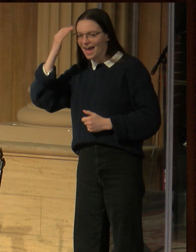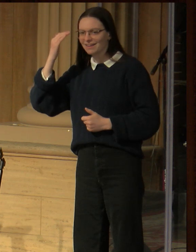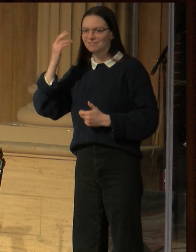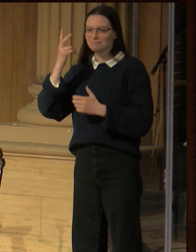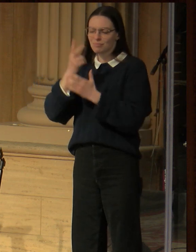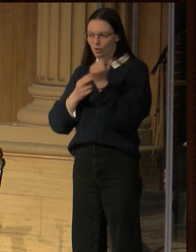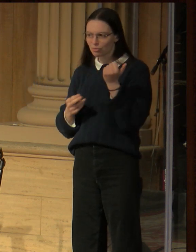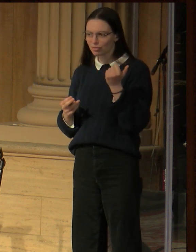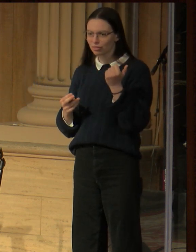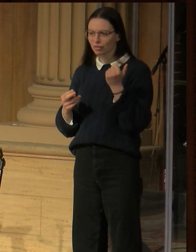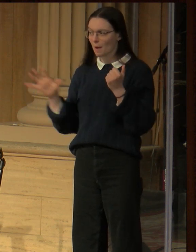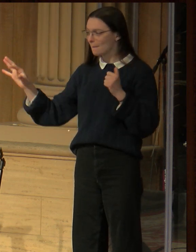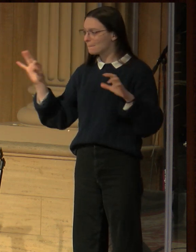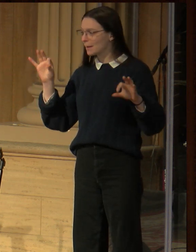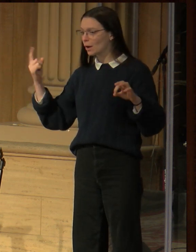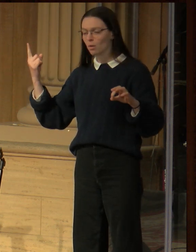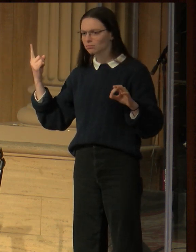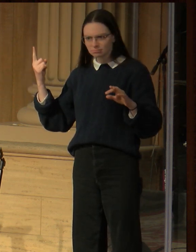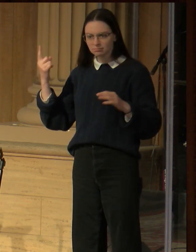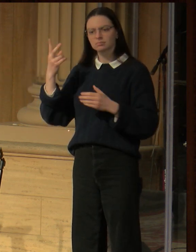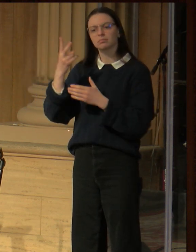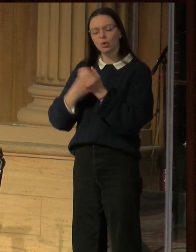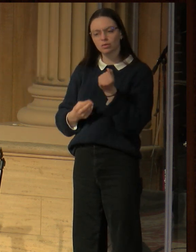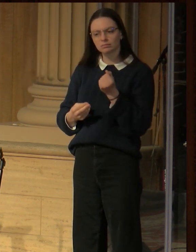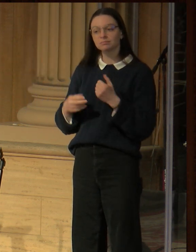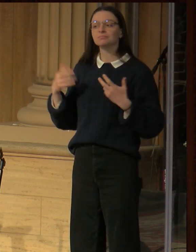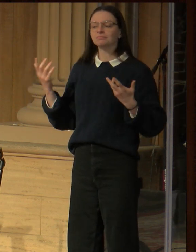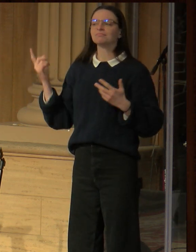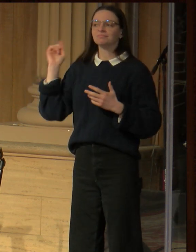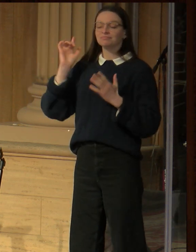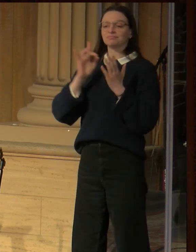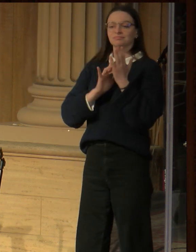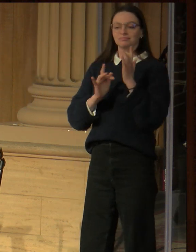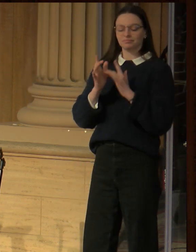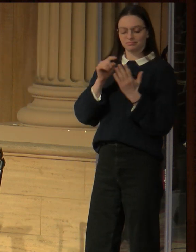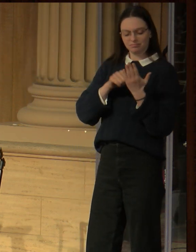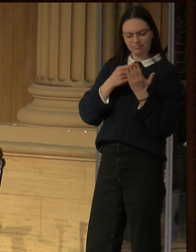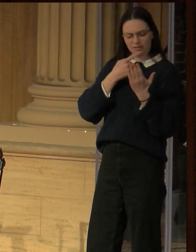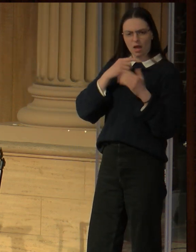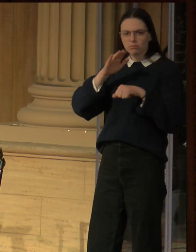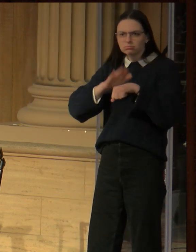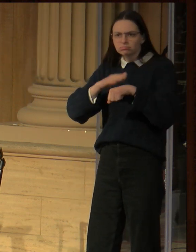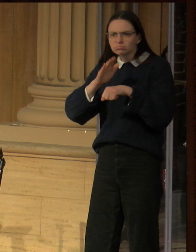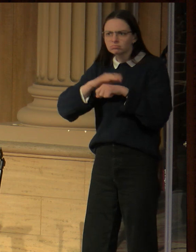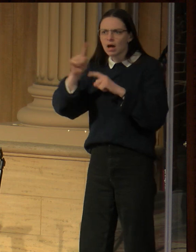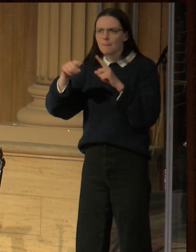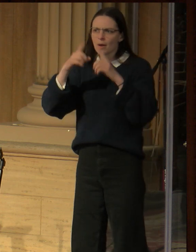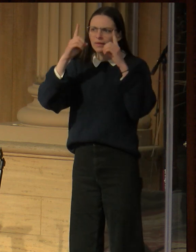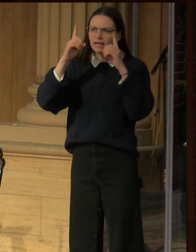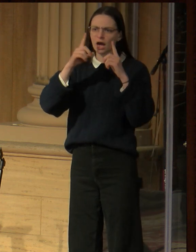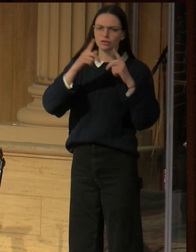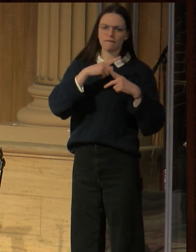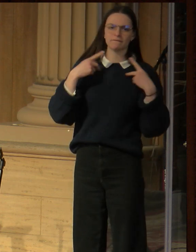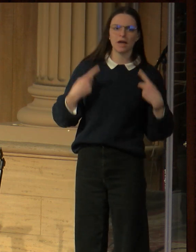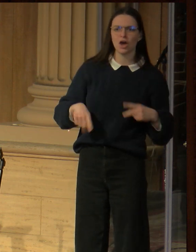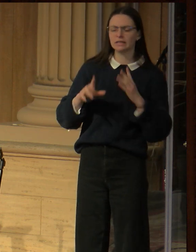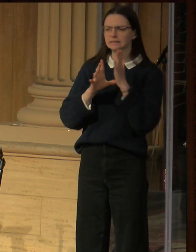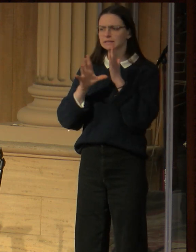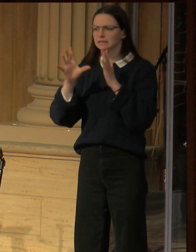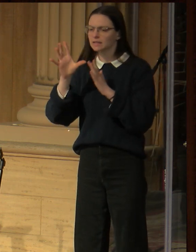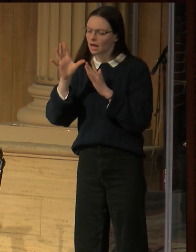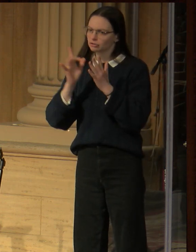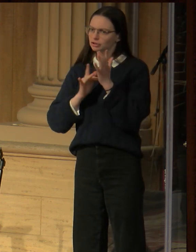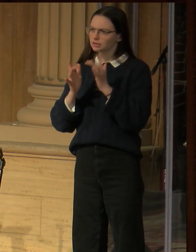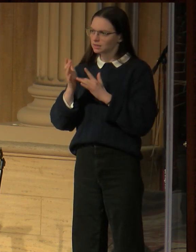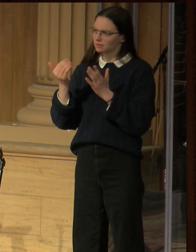choose. So when Jesus tells us here to beware of the doctrine of the Pharisees and Sadducees, he's just reaffirming this fact that doctrine matters.